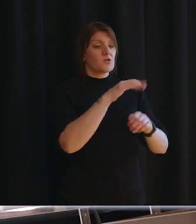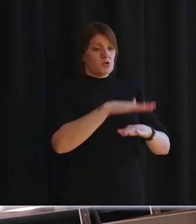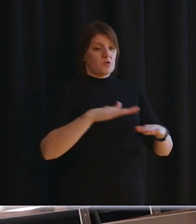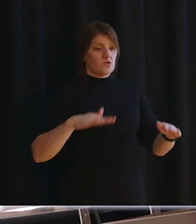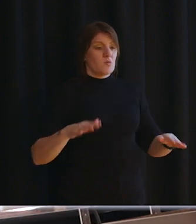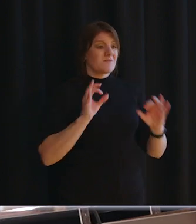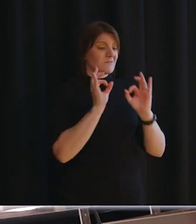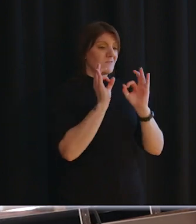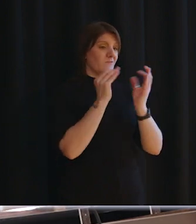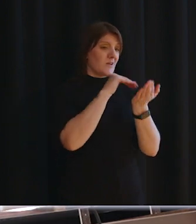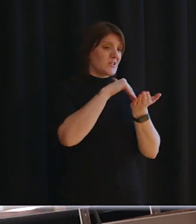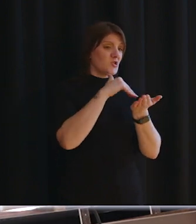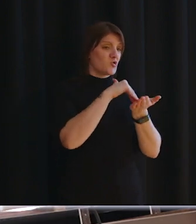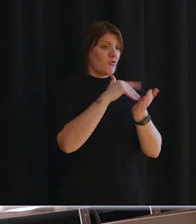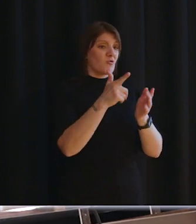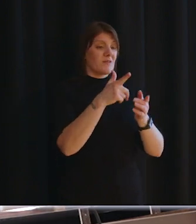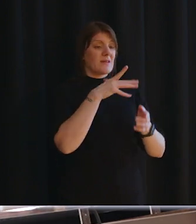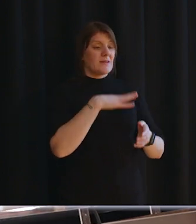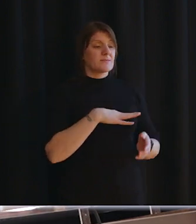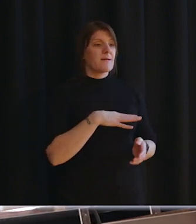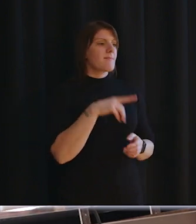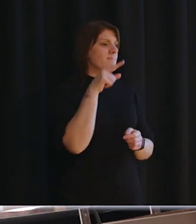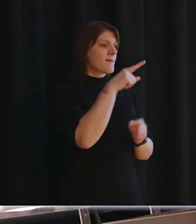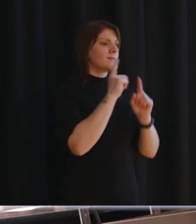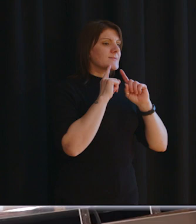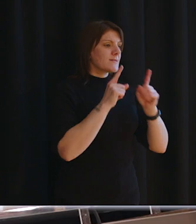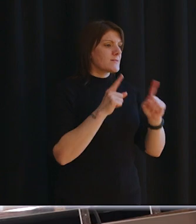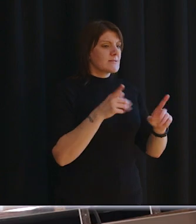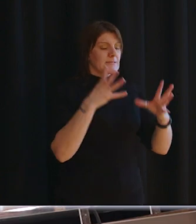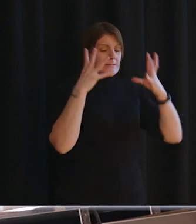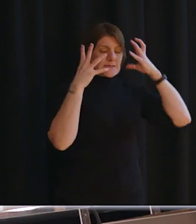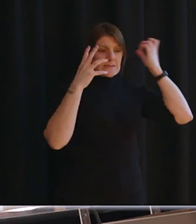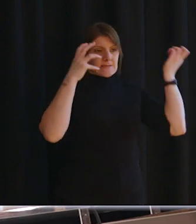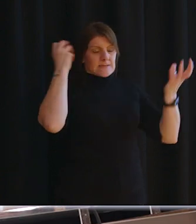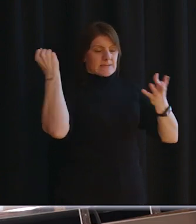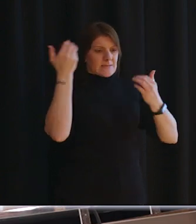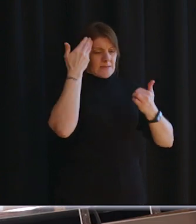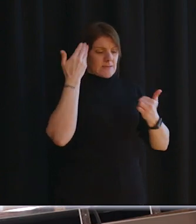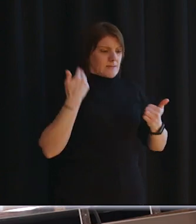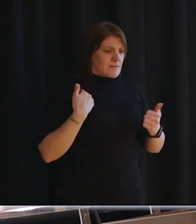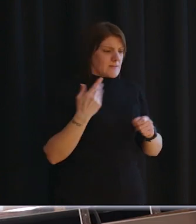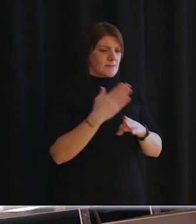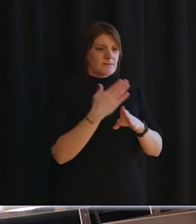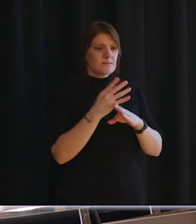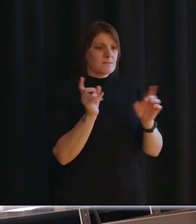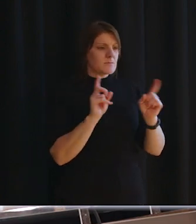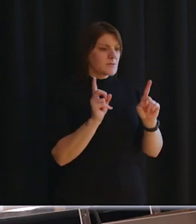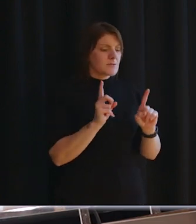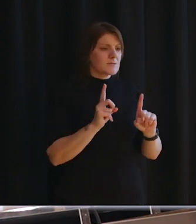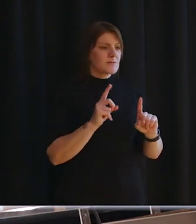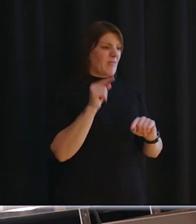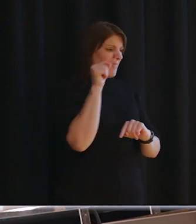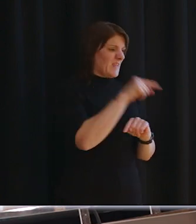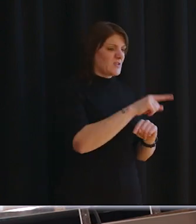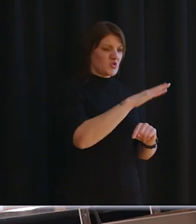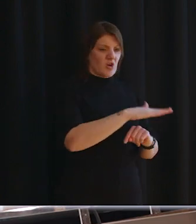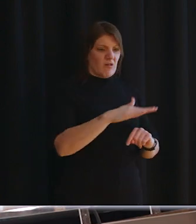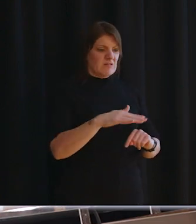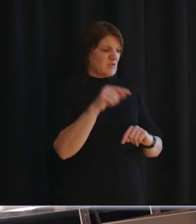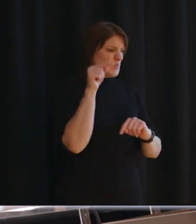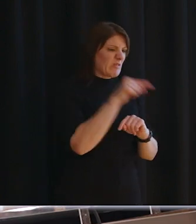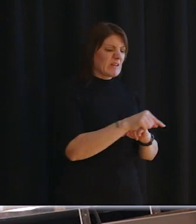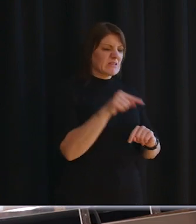needs, and the teacher is pulling their hair out and they don't know what to do, and this child is doing this thing,